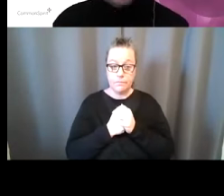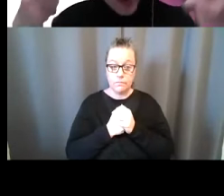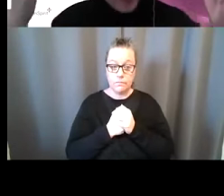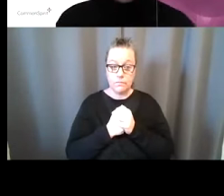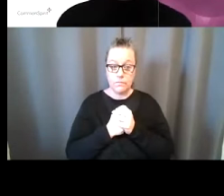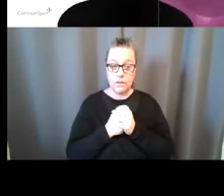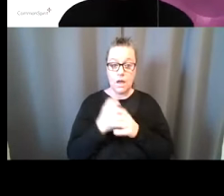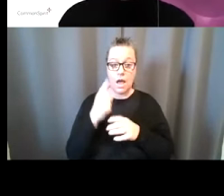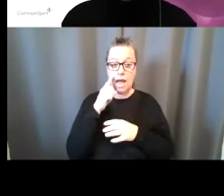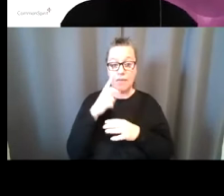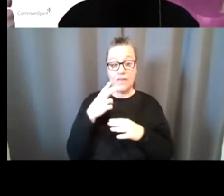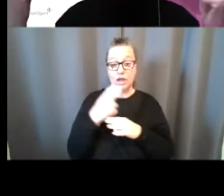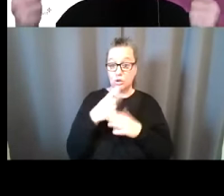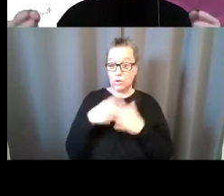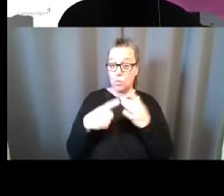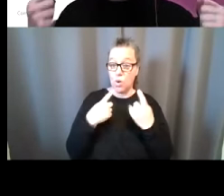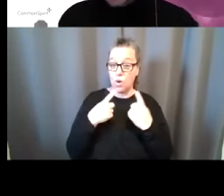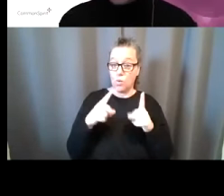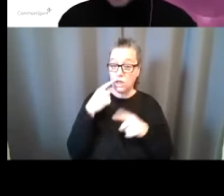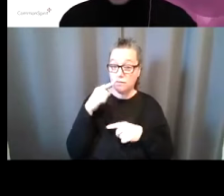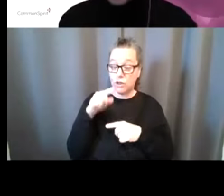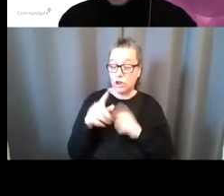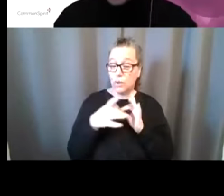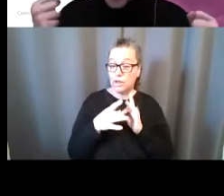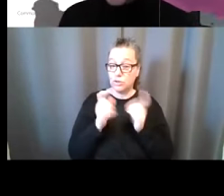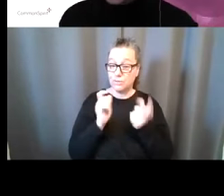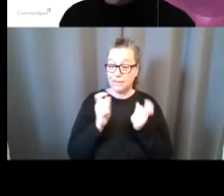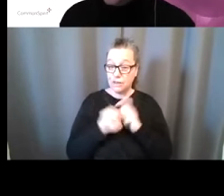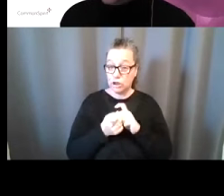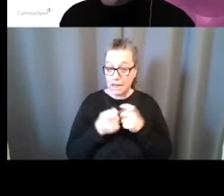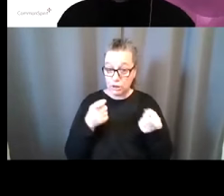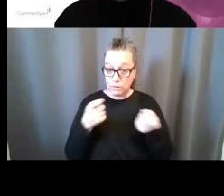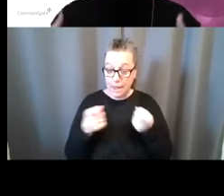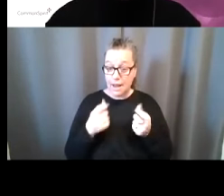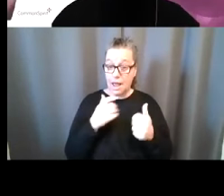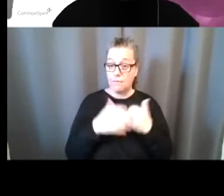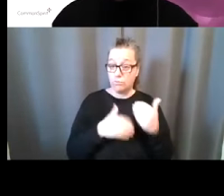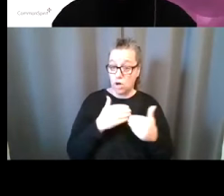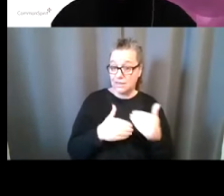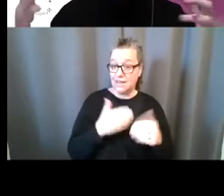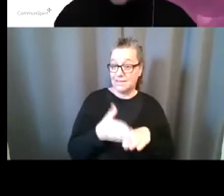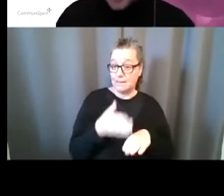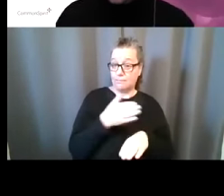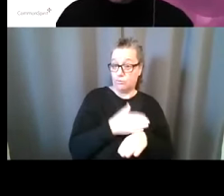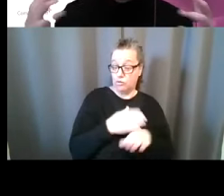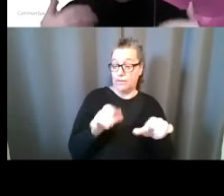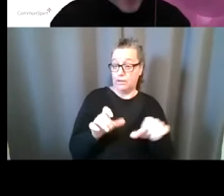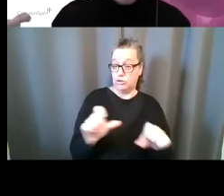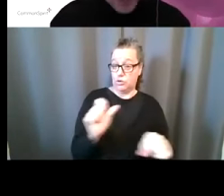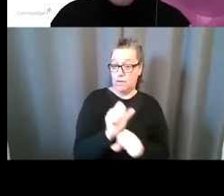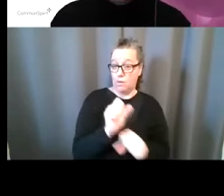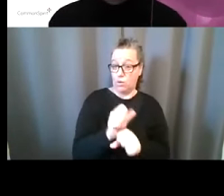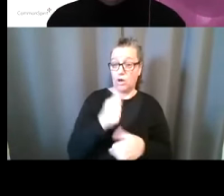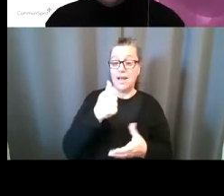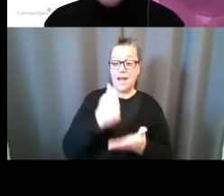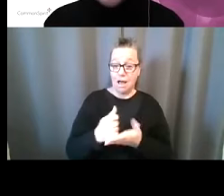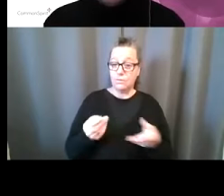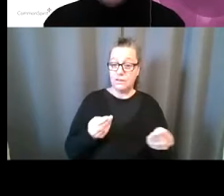using what works for you in terms of change management and process improvement to do that work helps